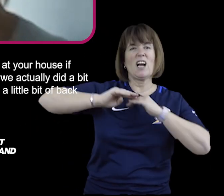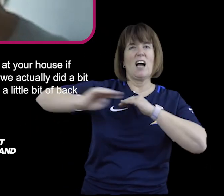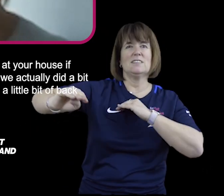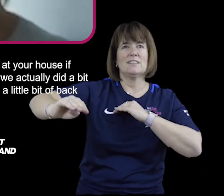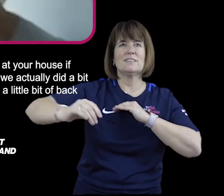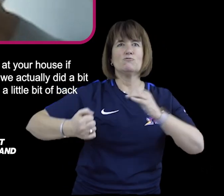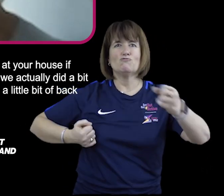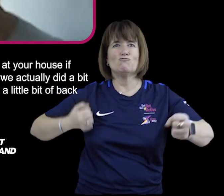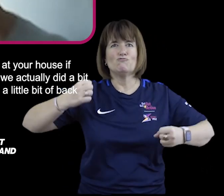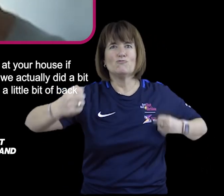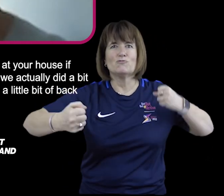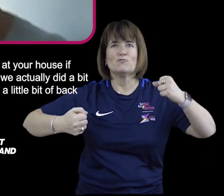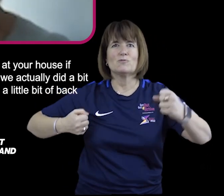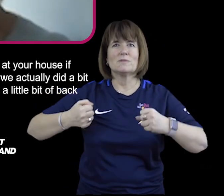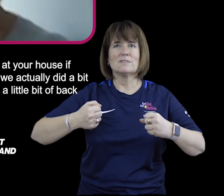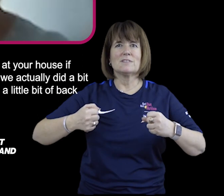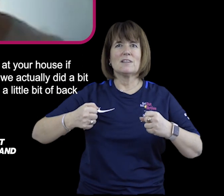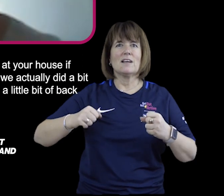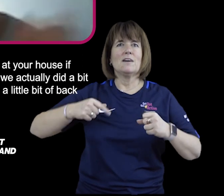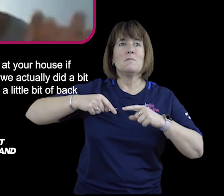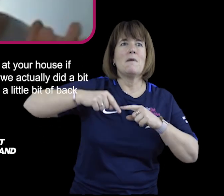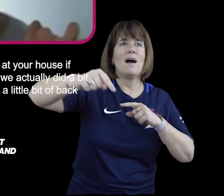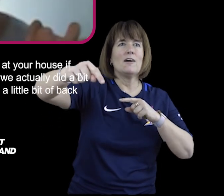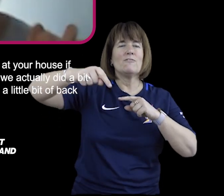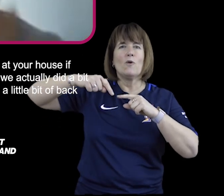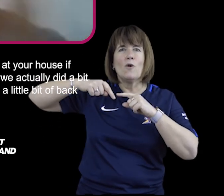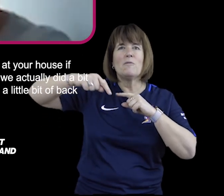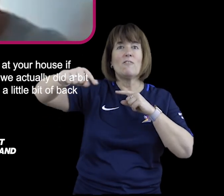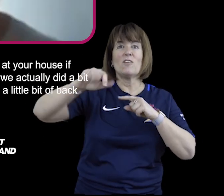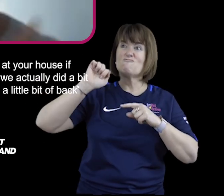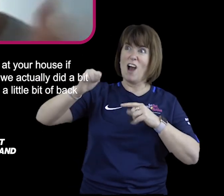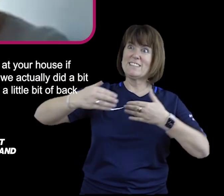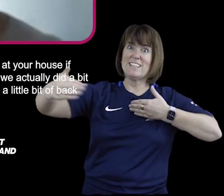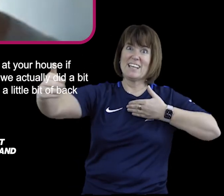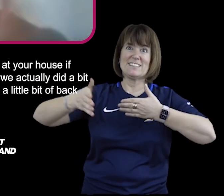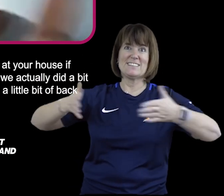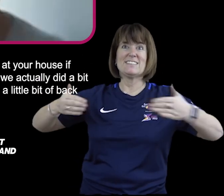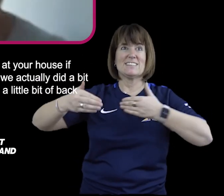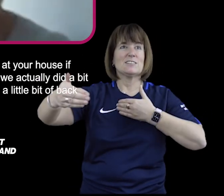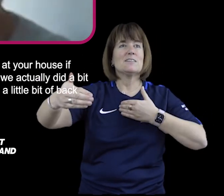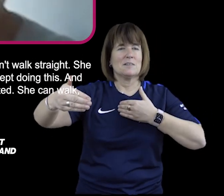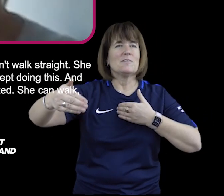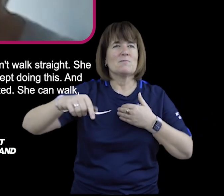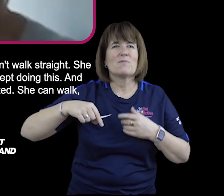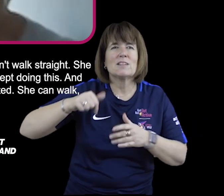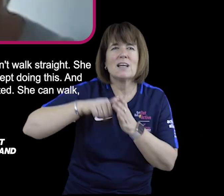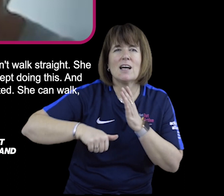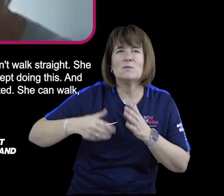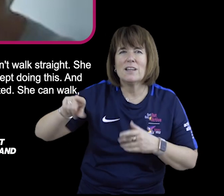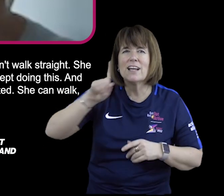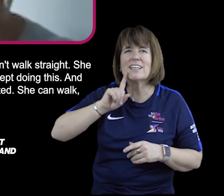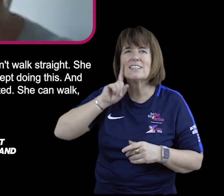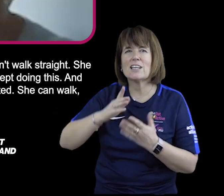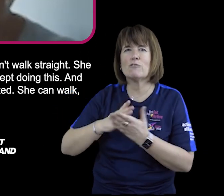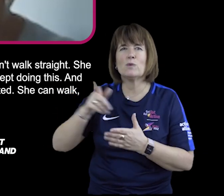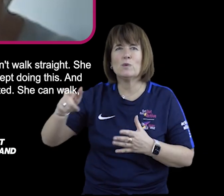it first in her garden because it was just the right size to do a little bit of back and forth. So that's how I started with